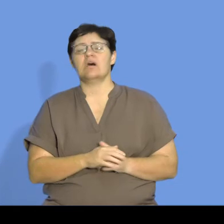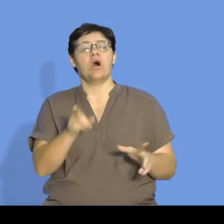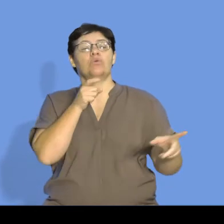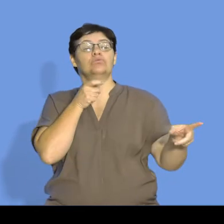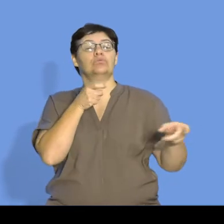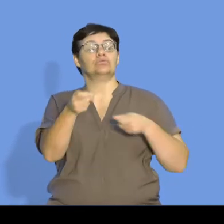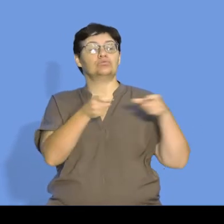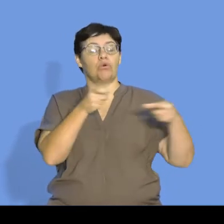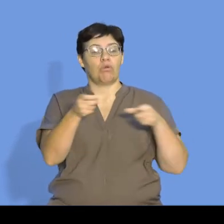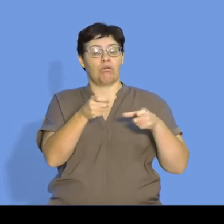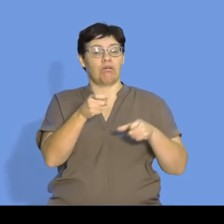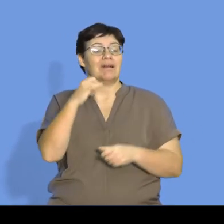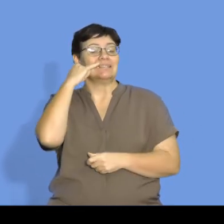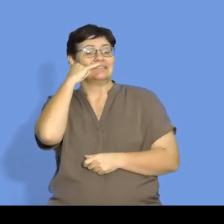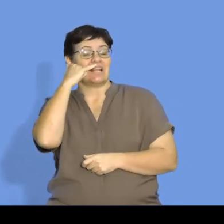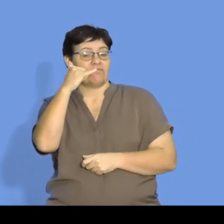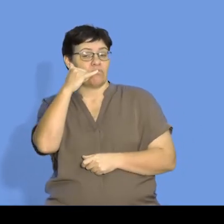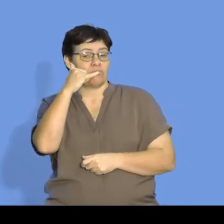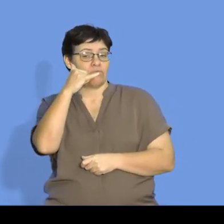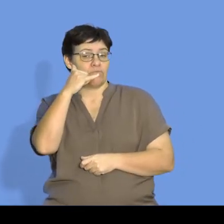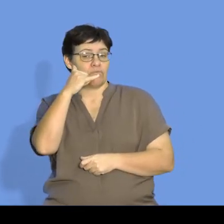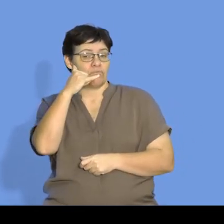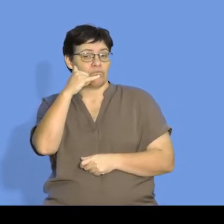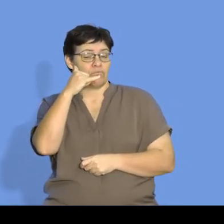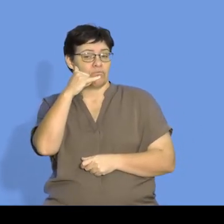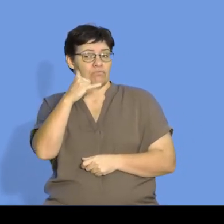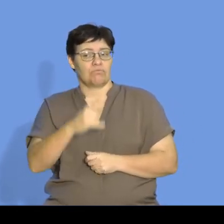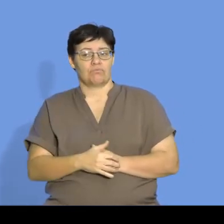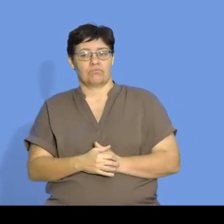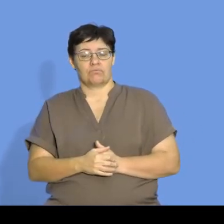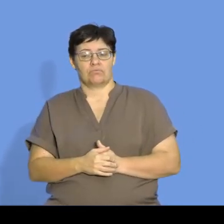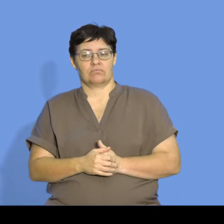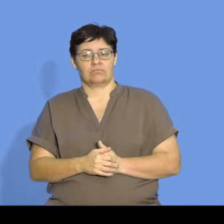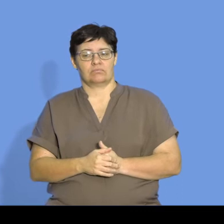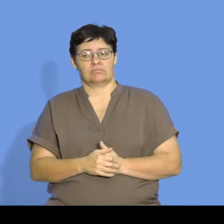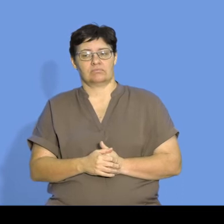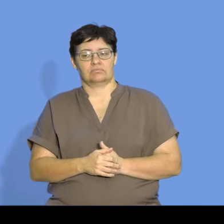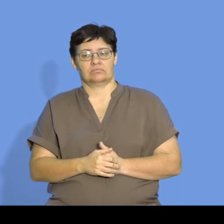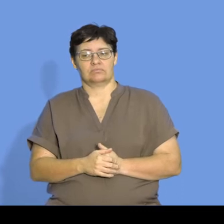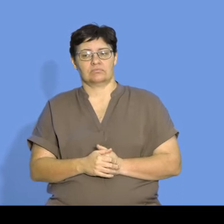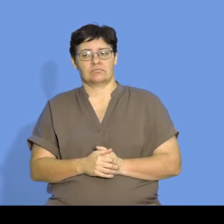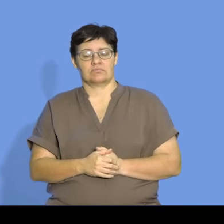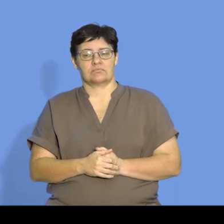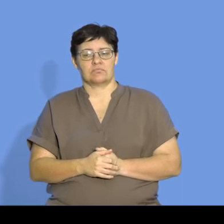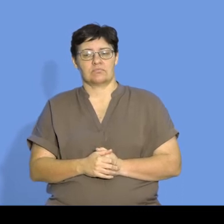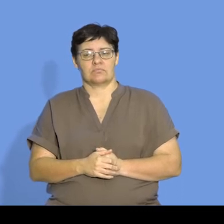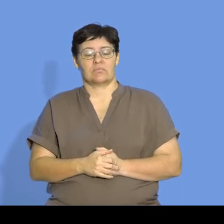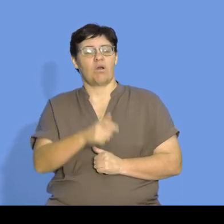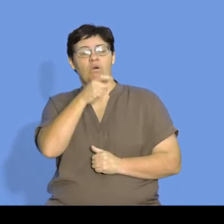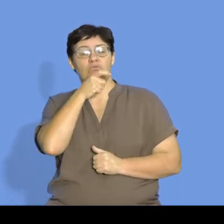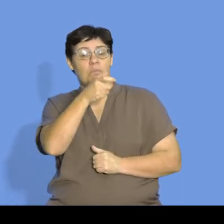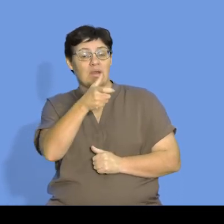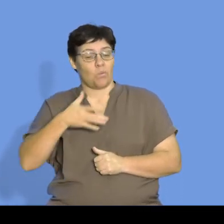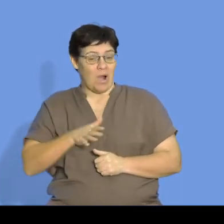control of the telephone. Let's just get that right. Okay, we're commenting on